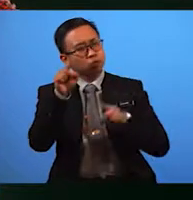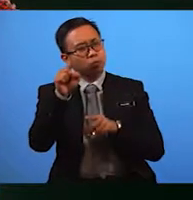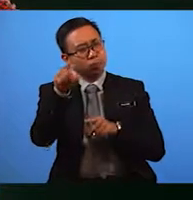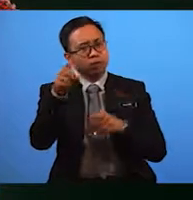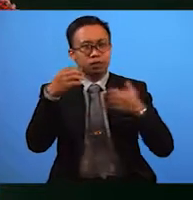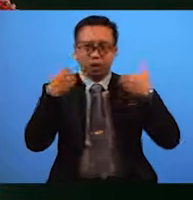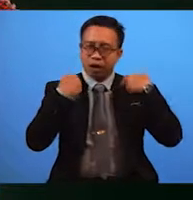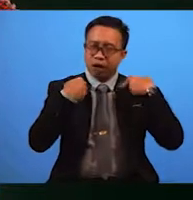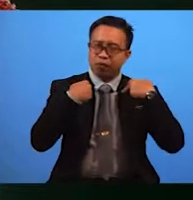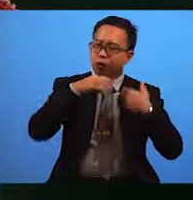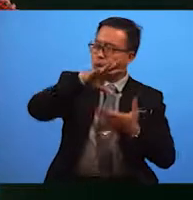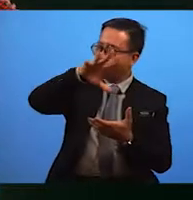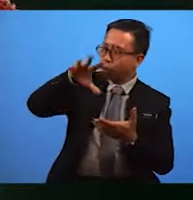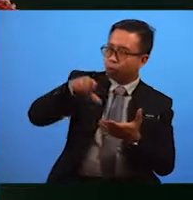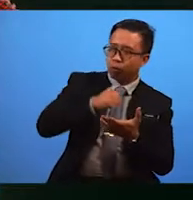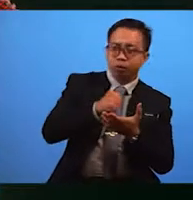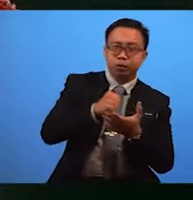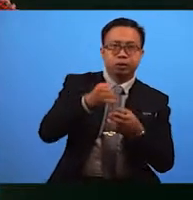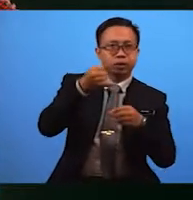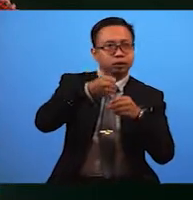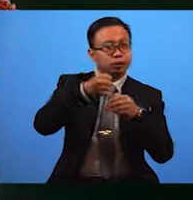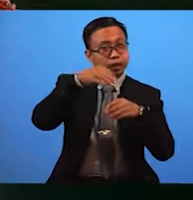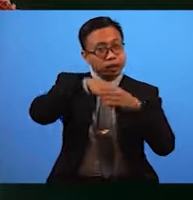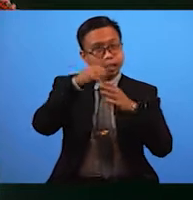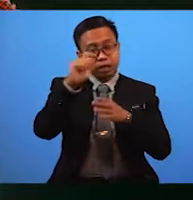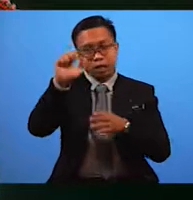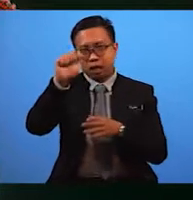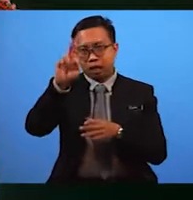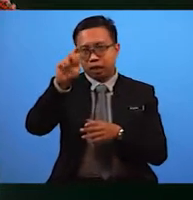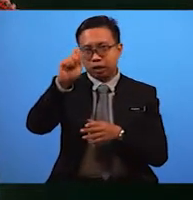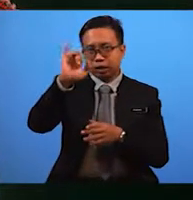have all the content points covered in your article.